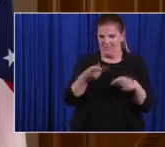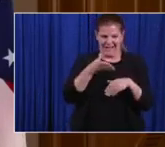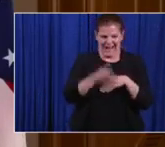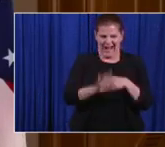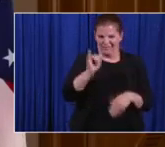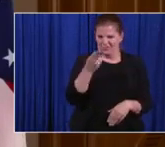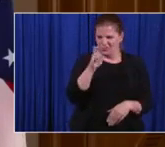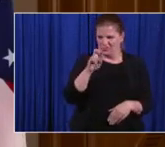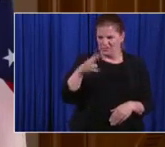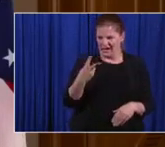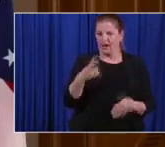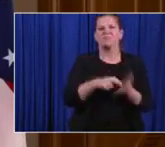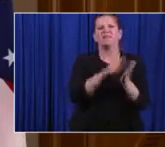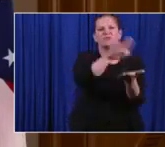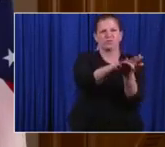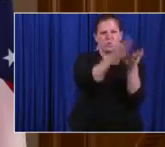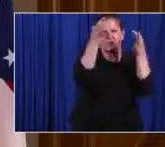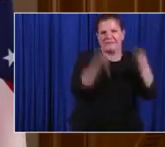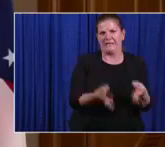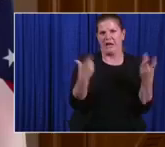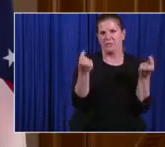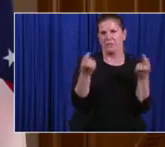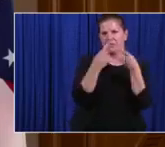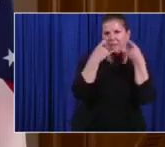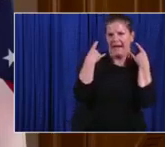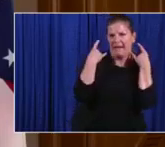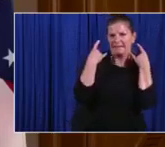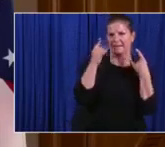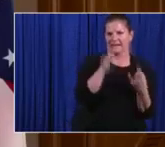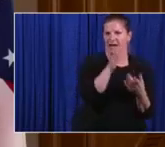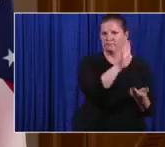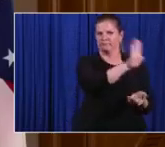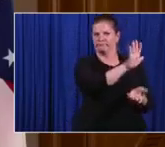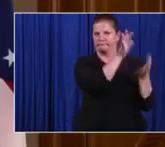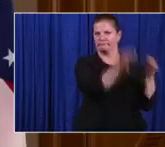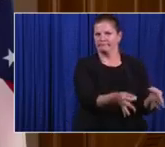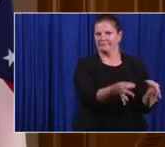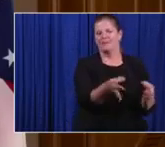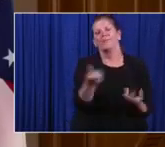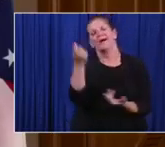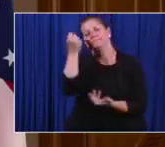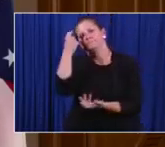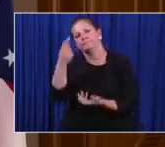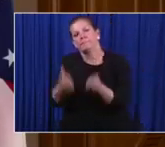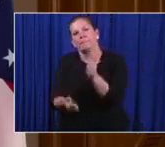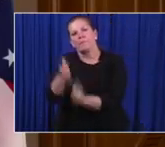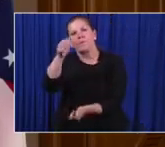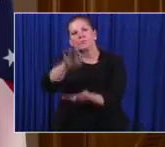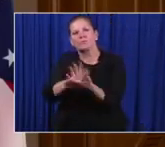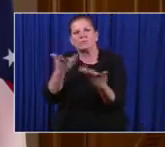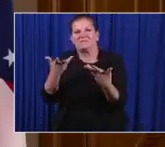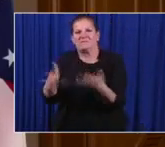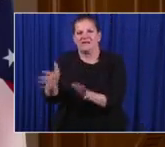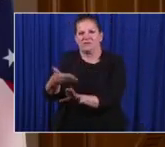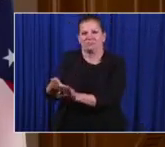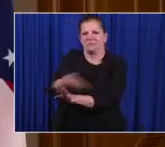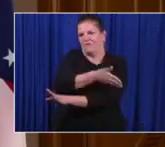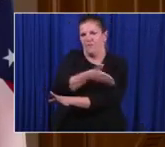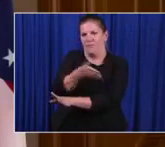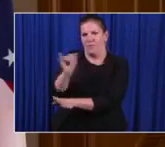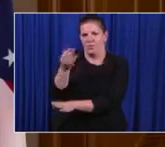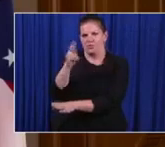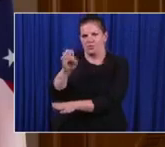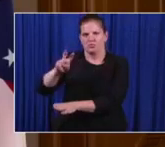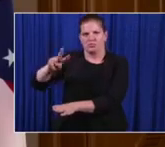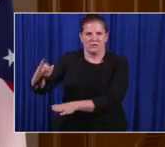school what they do in regard to masking. But most schools are finishing up. But if a school would decide